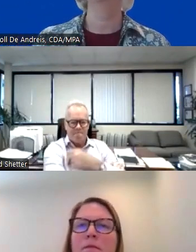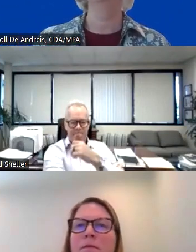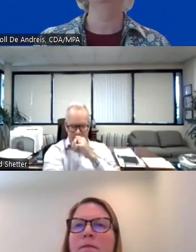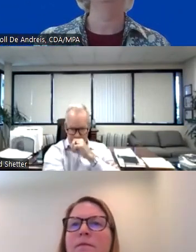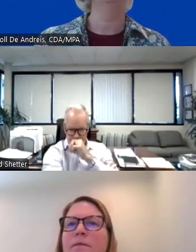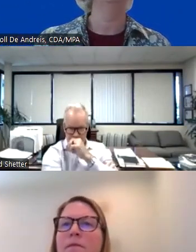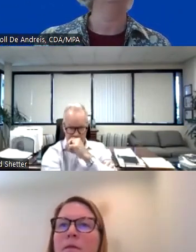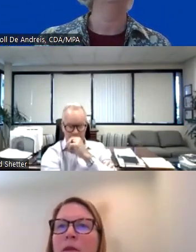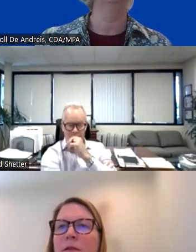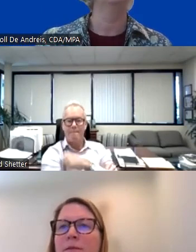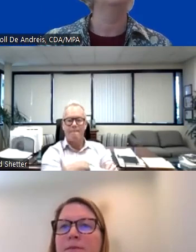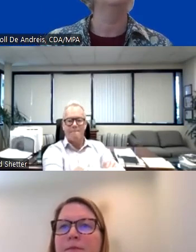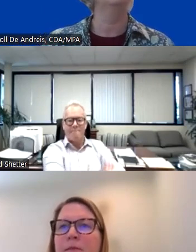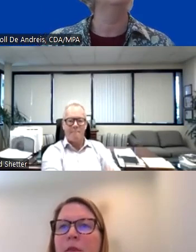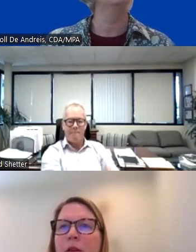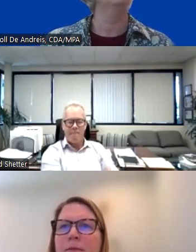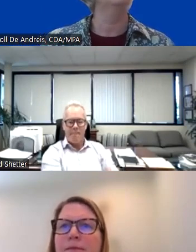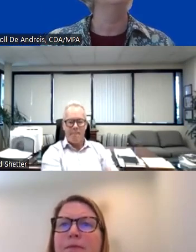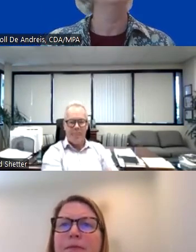access it on the internet and